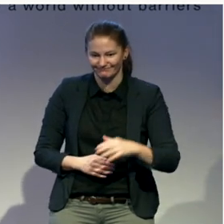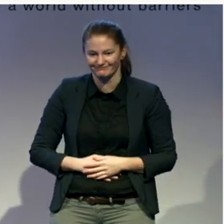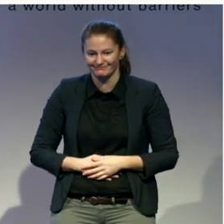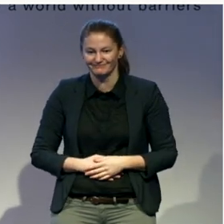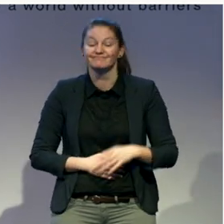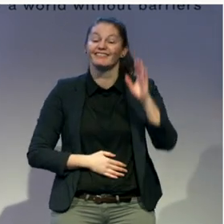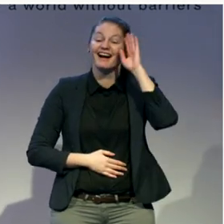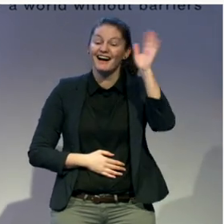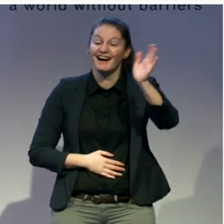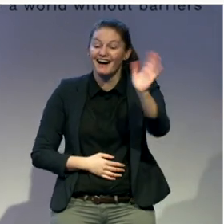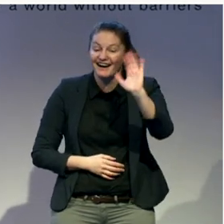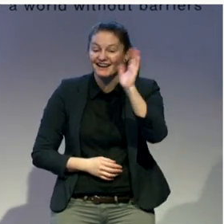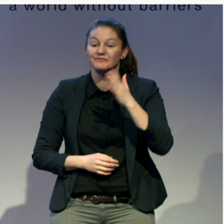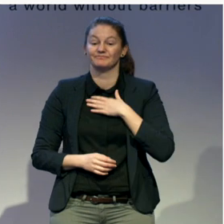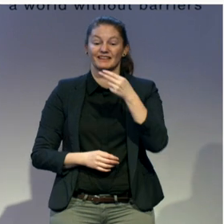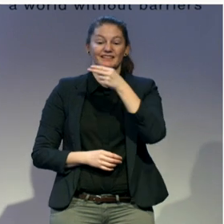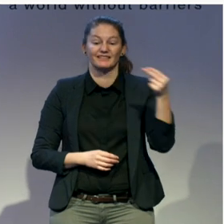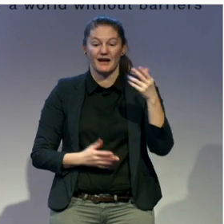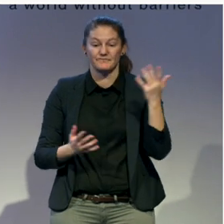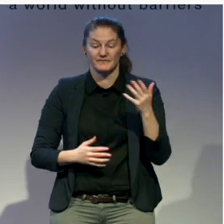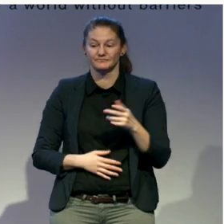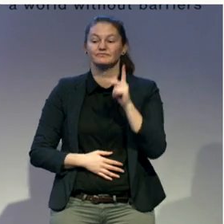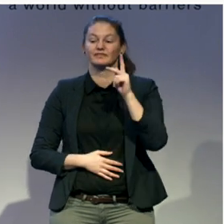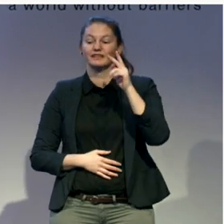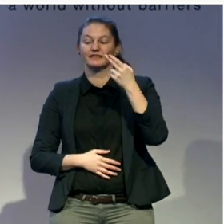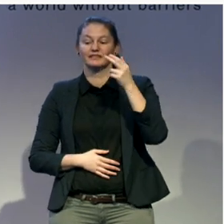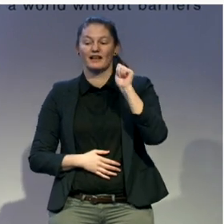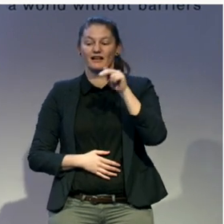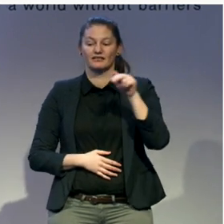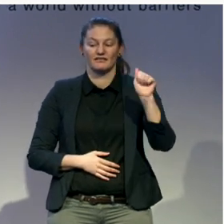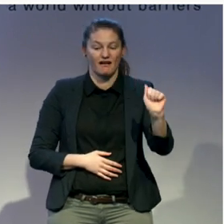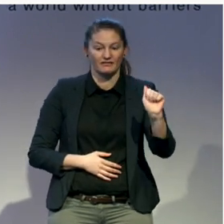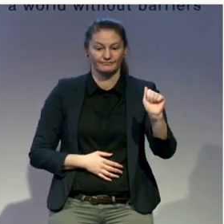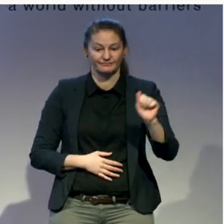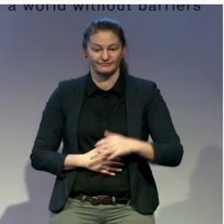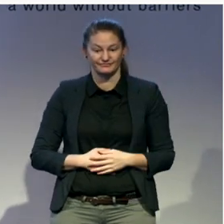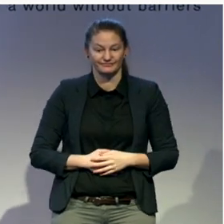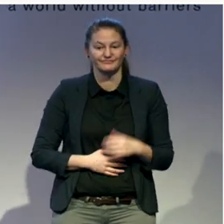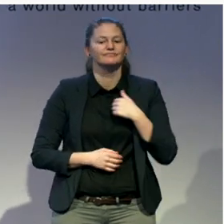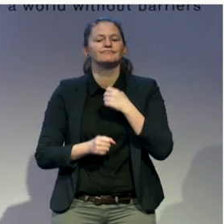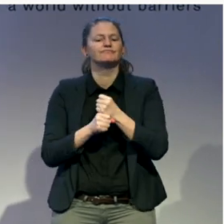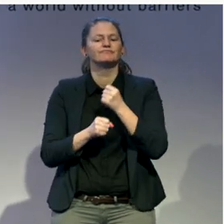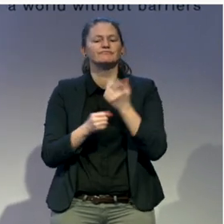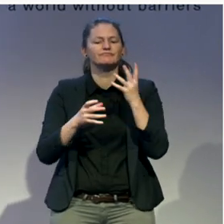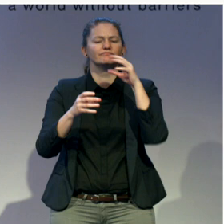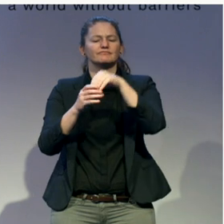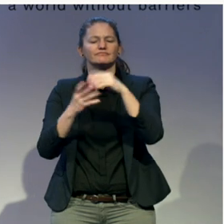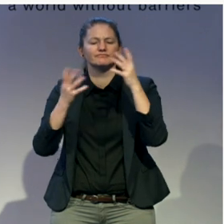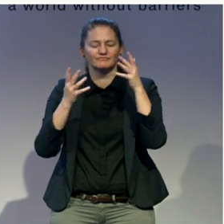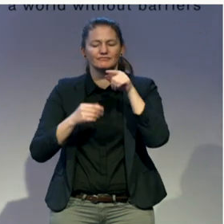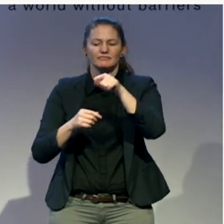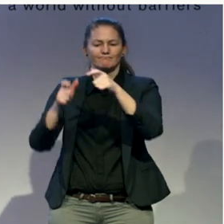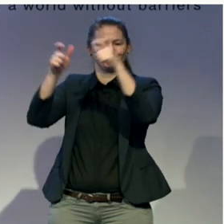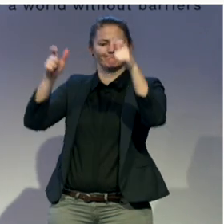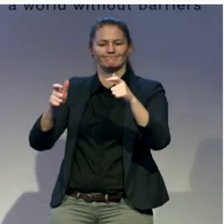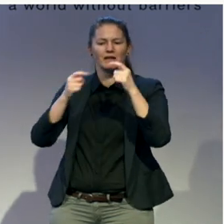Women in New Delhi, India. And we both are representing the project of Discovering Hands in